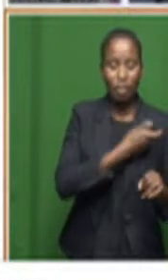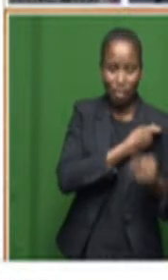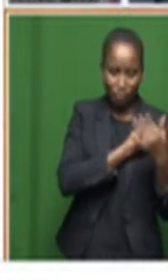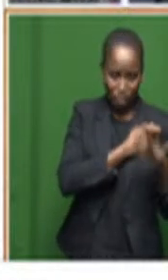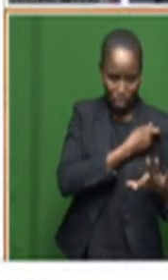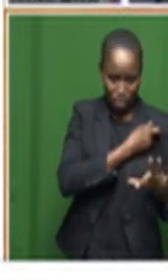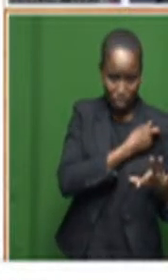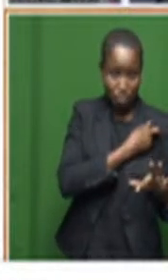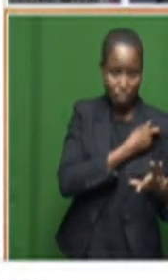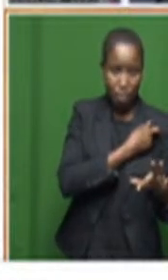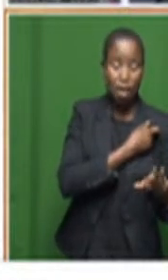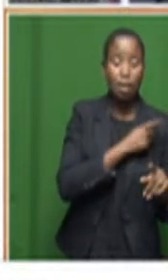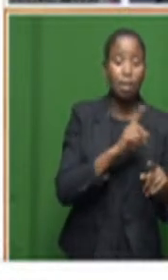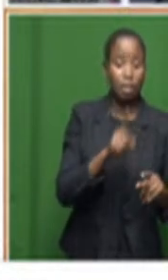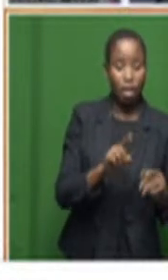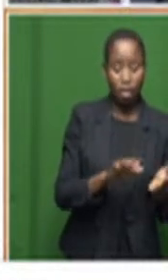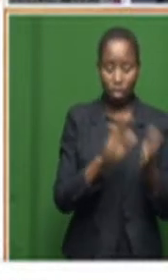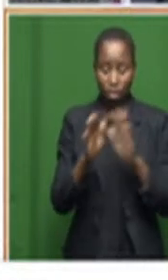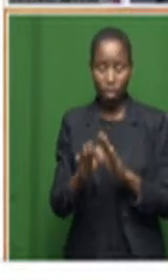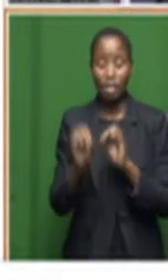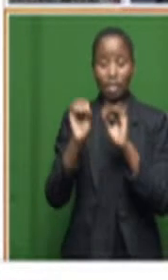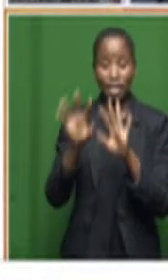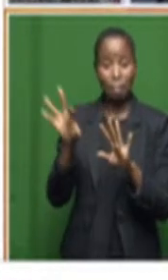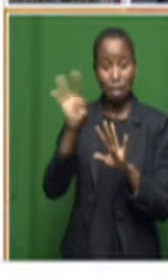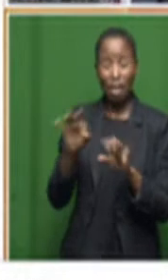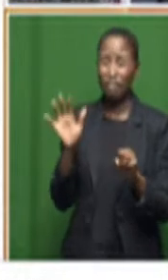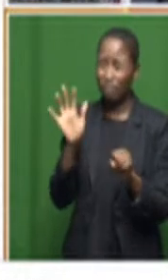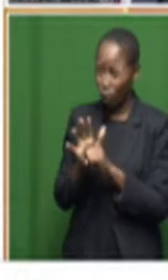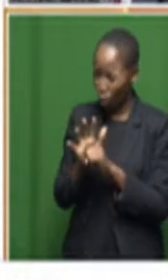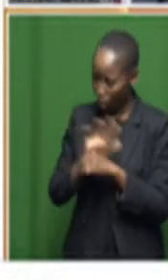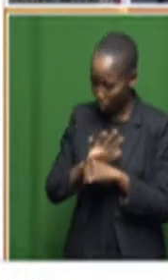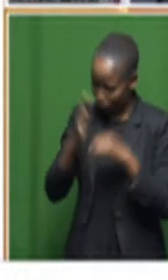far, of which, and 10% are fully